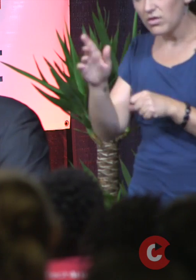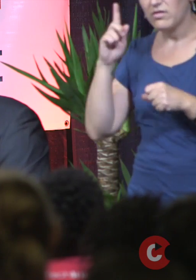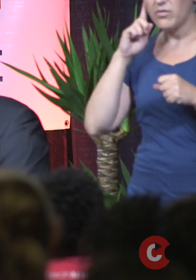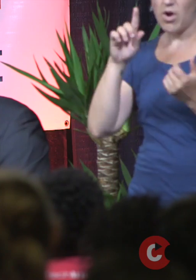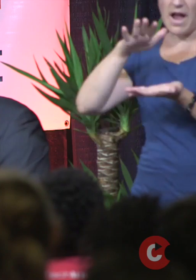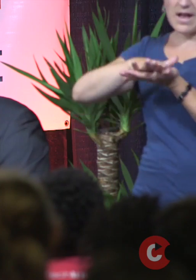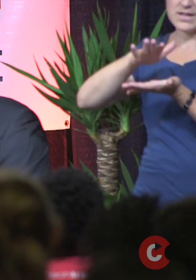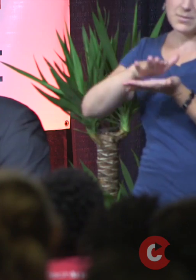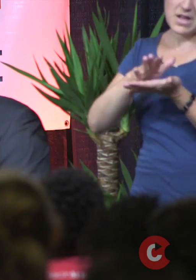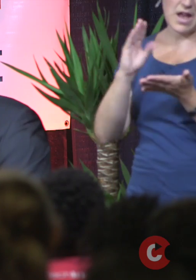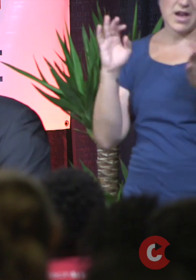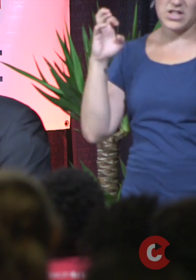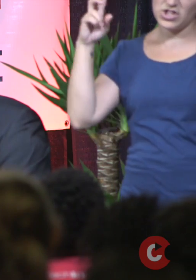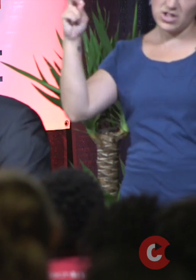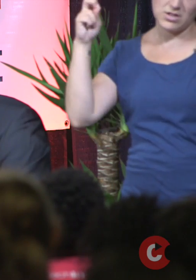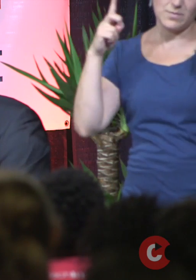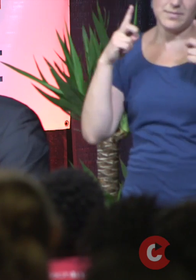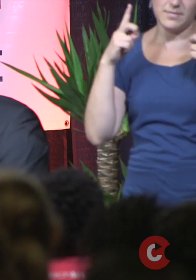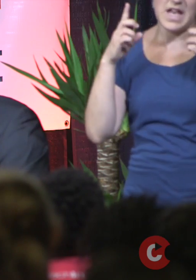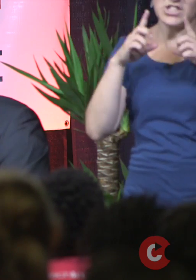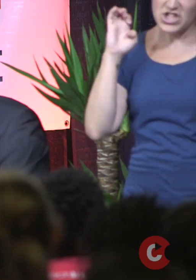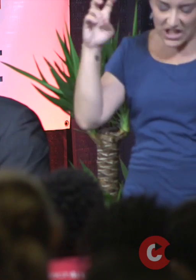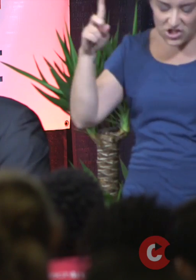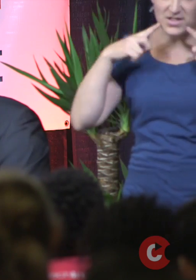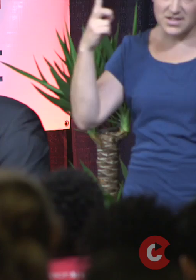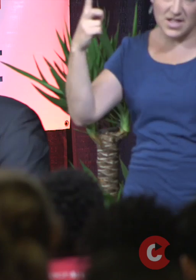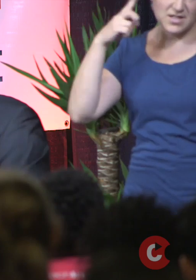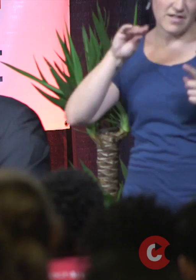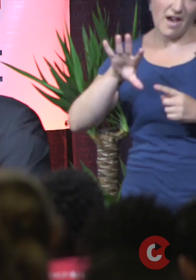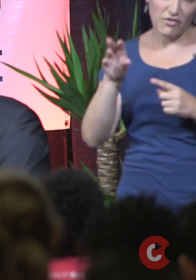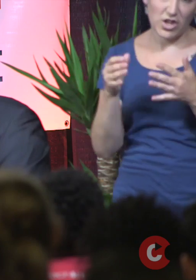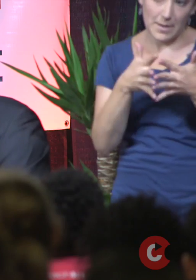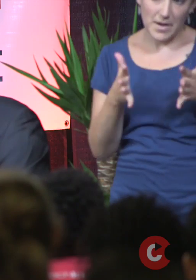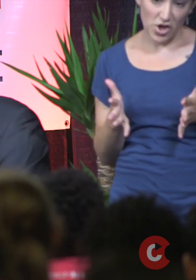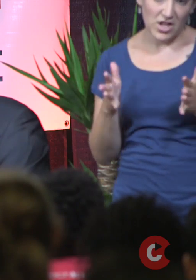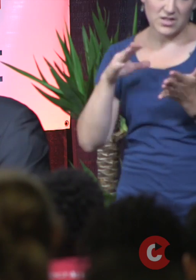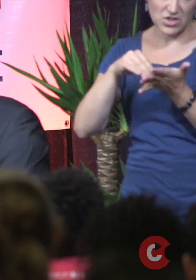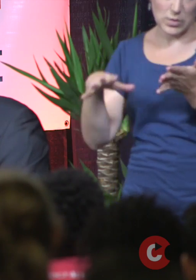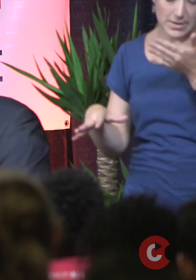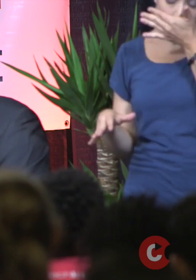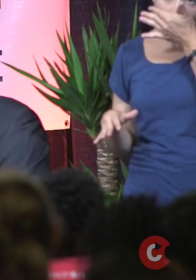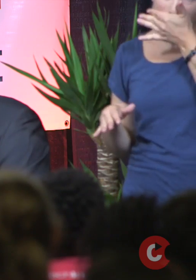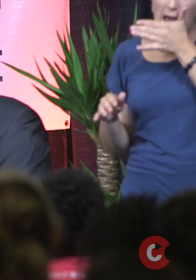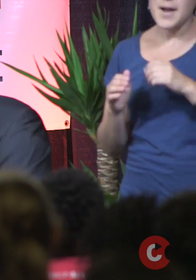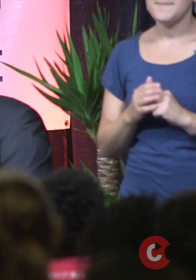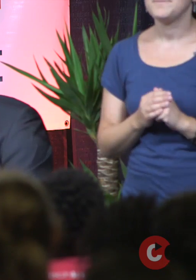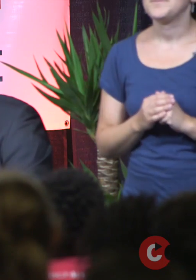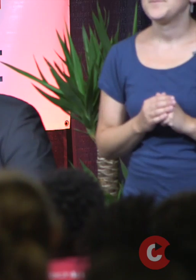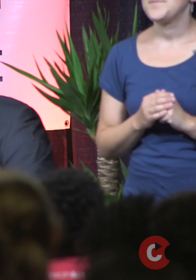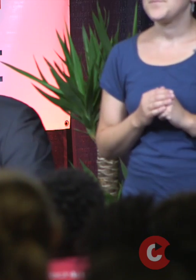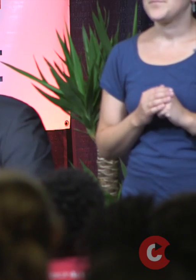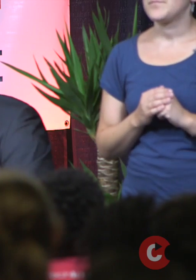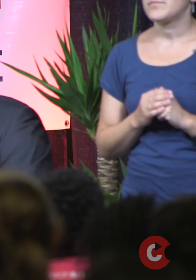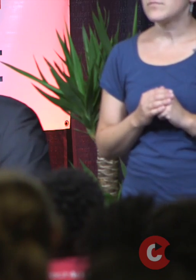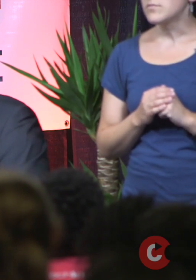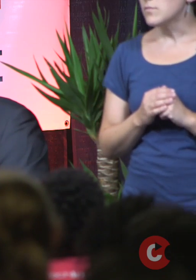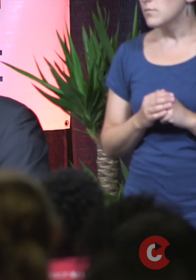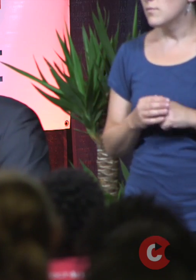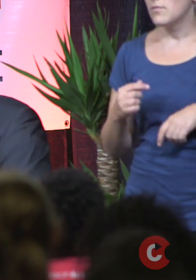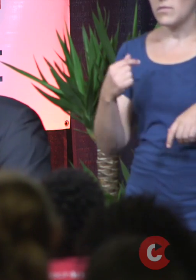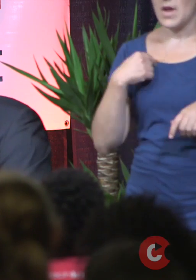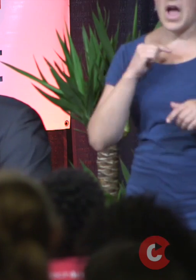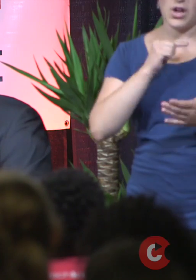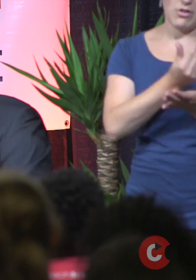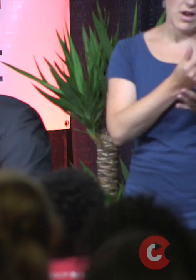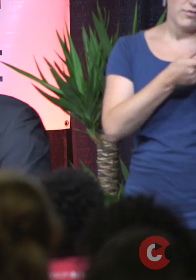the academic and educational success of African Americans. I'm a Morehouse grad, both college